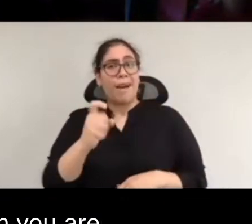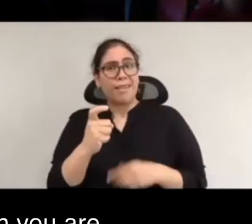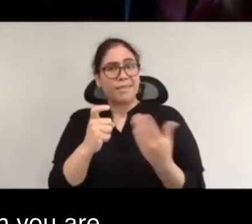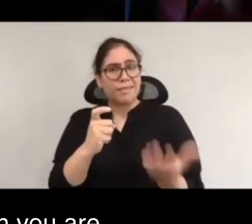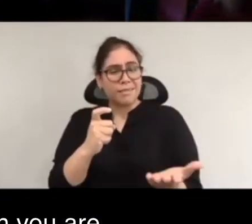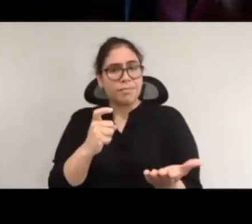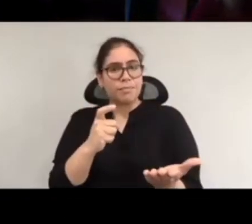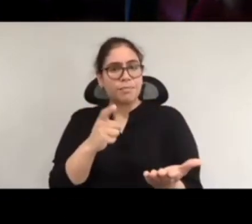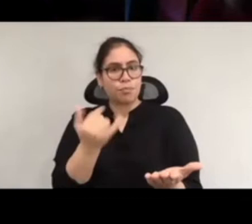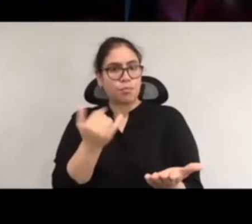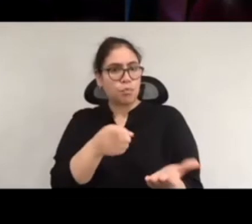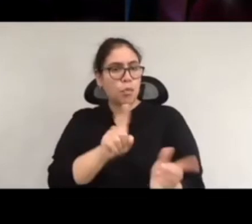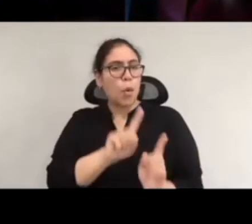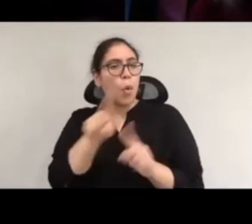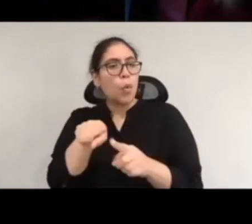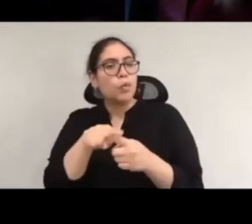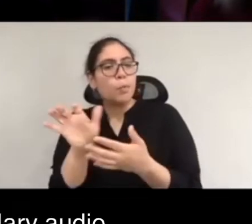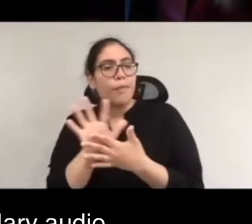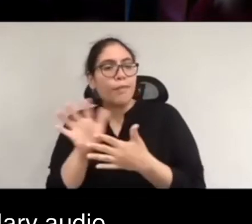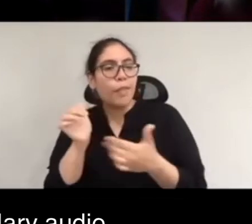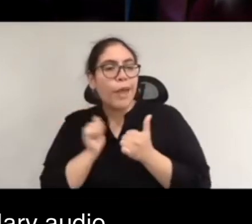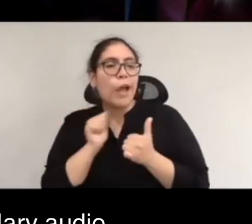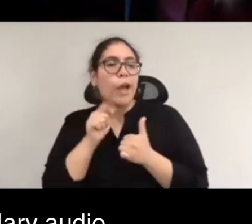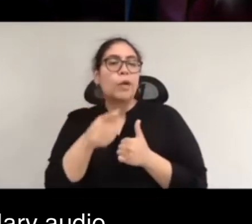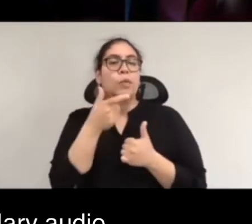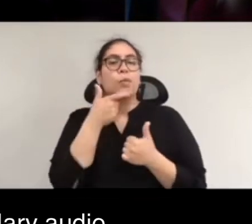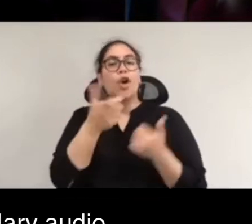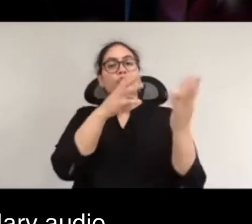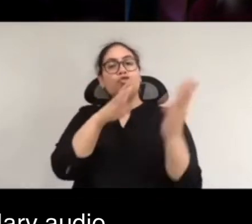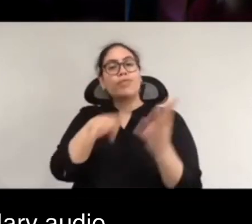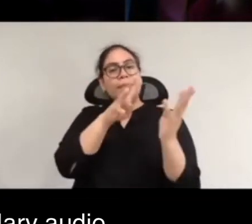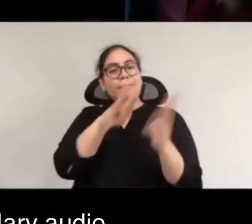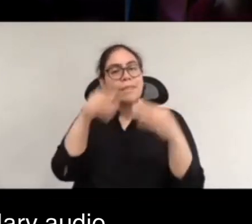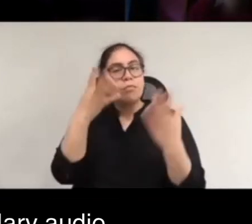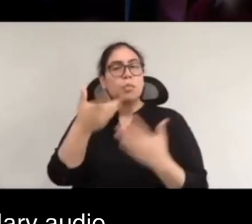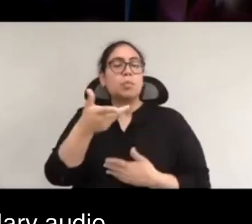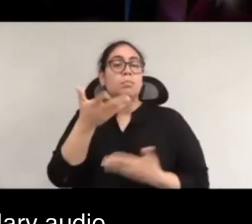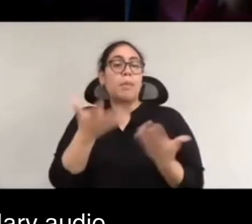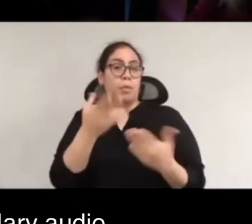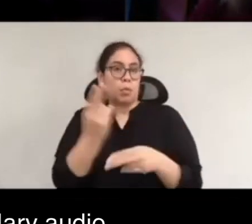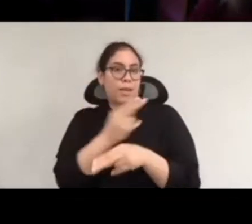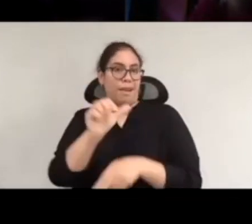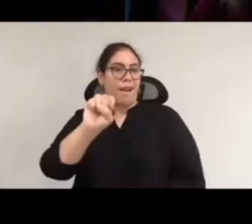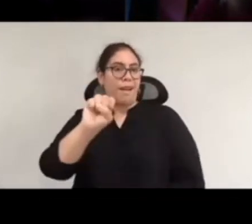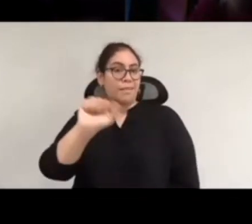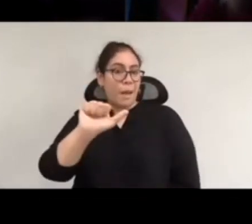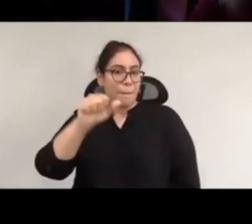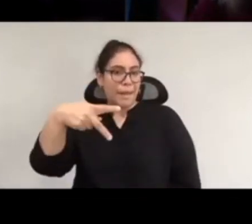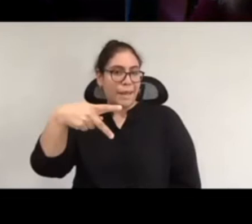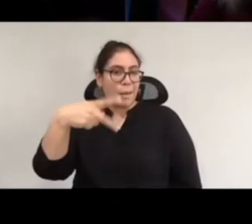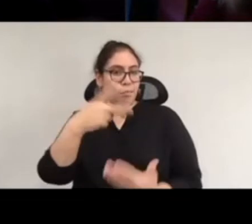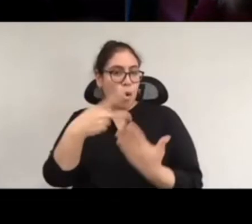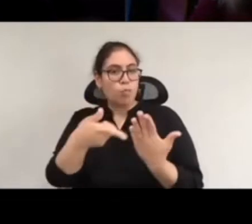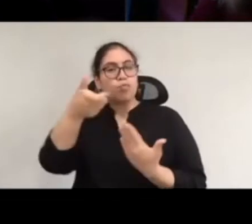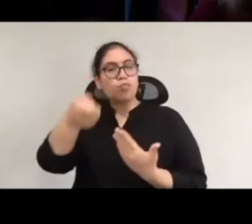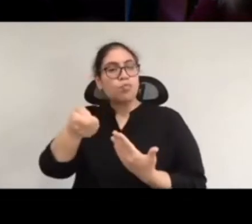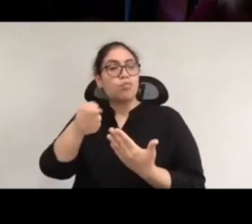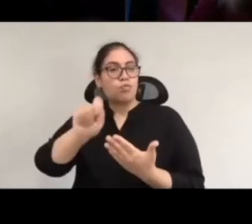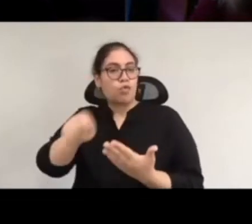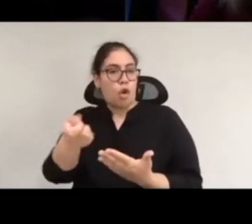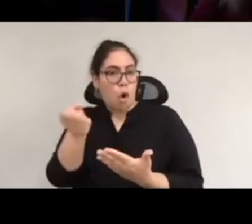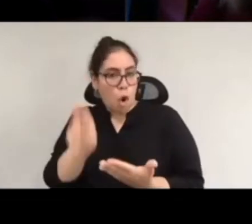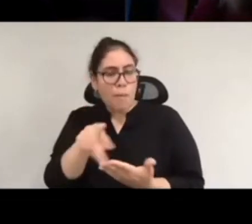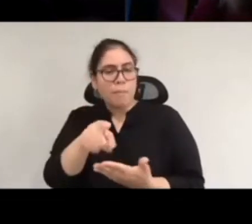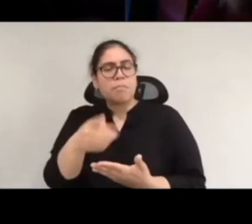movie theaters or you're streaming or you're turning on the secondary audio program, the SAP programming, what experiences